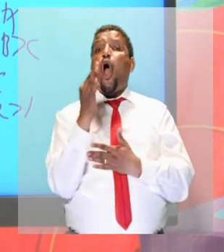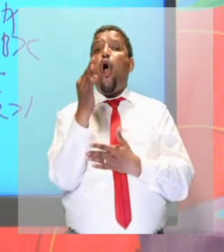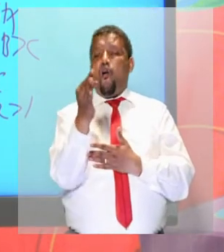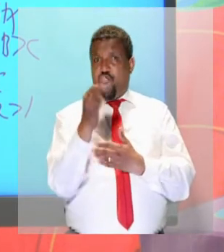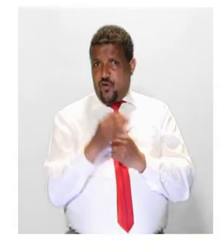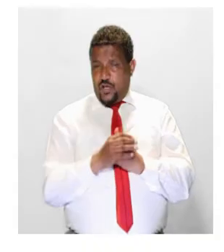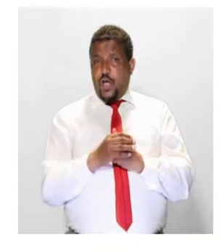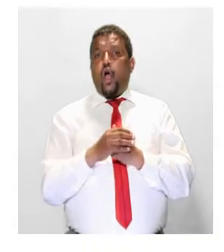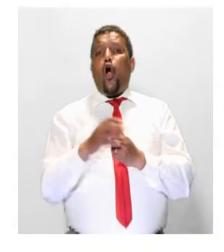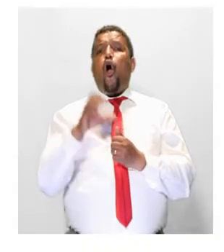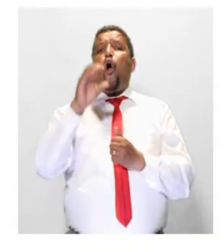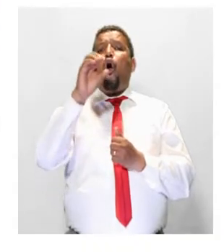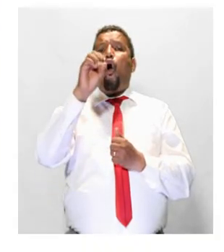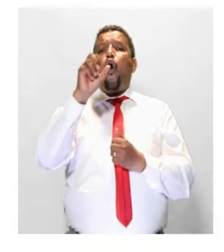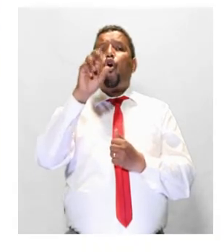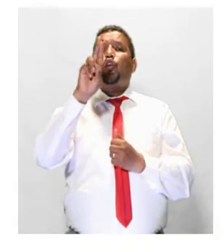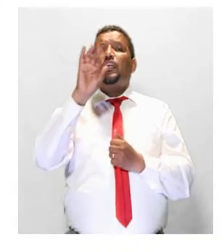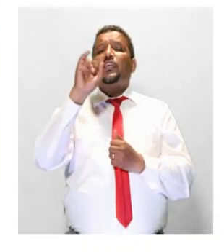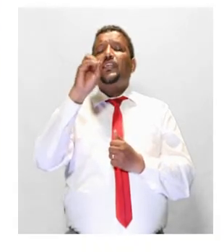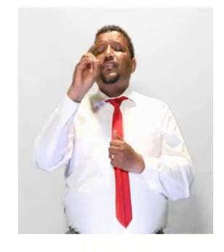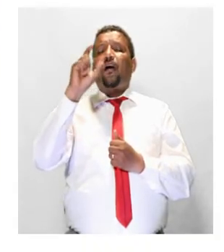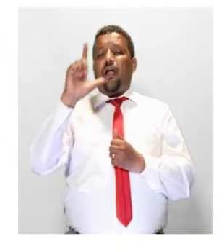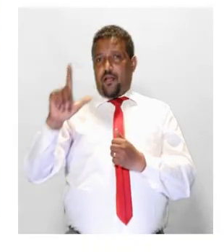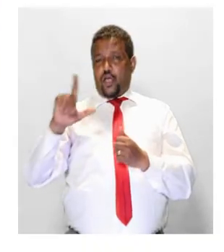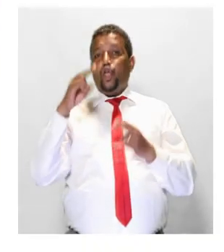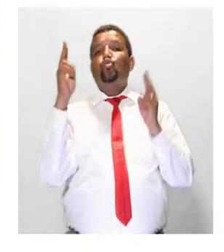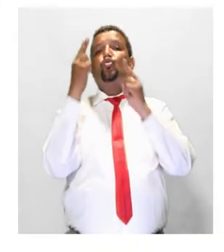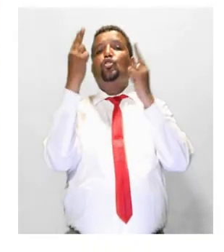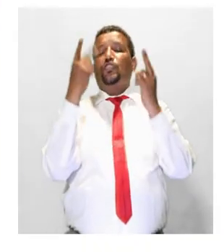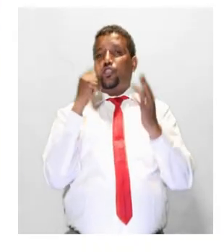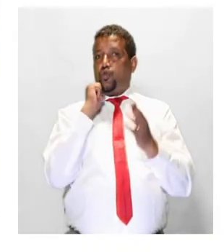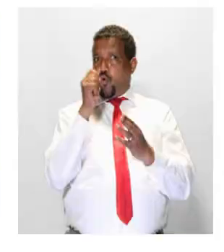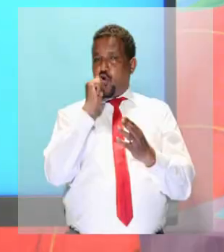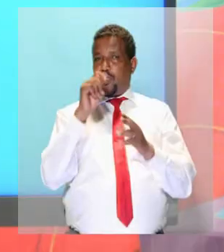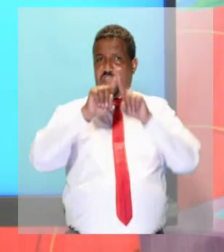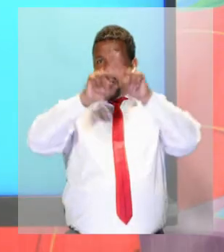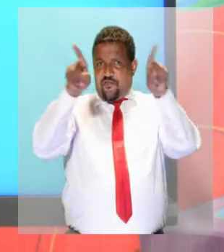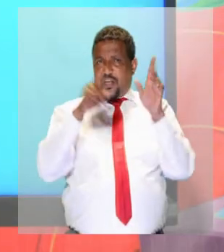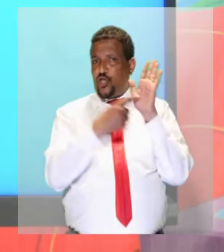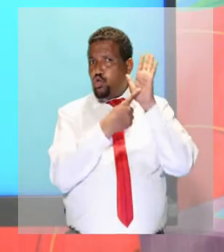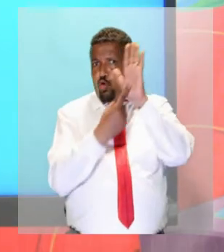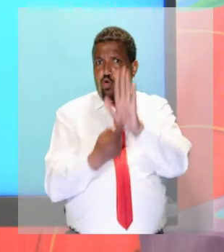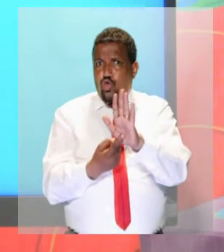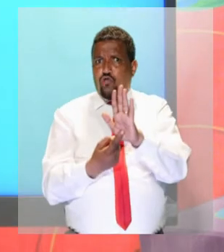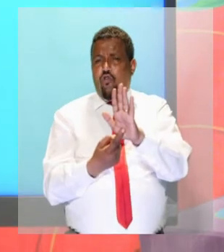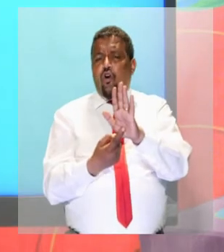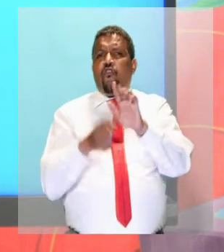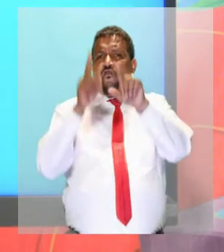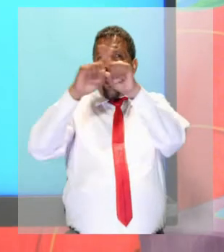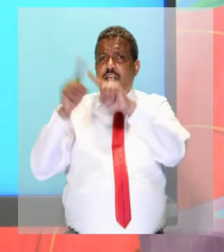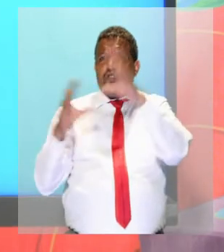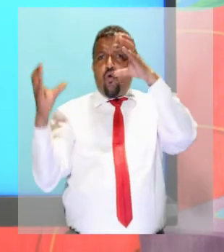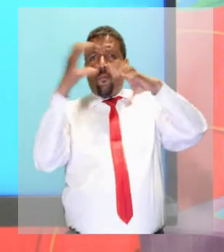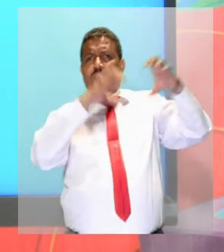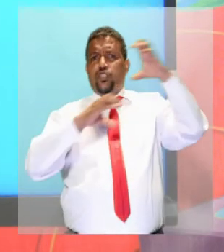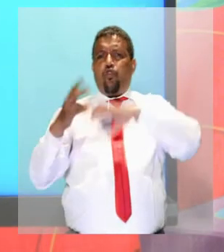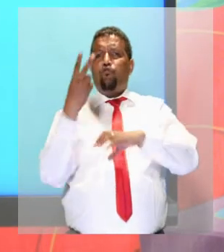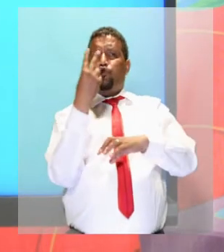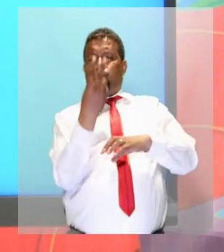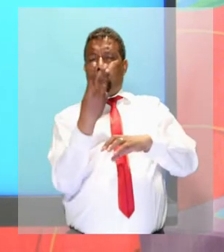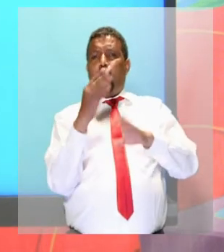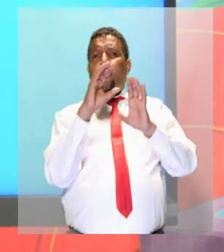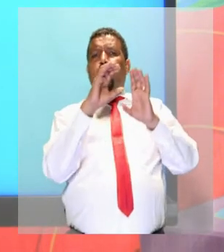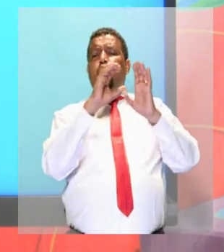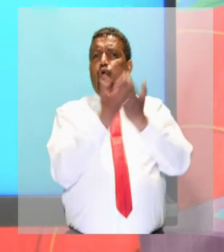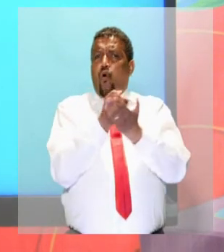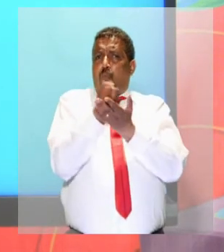the ordinal utility theory. The indifference set shows the various combinations of two commodities that